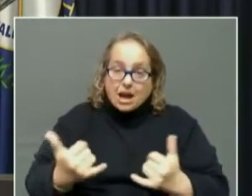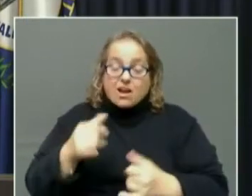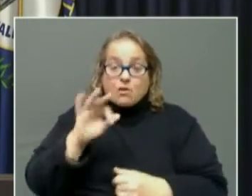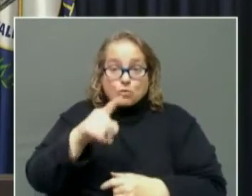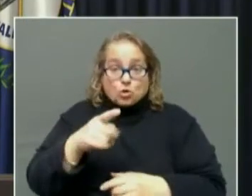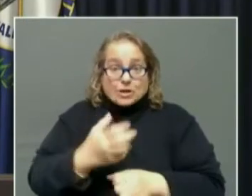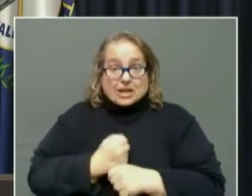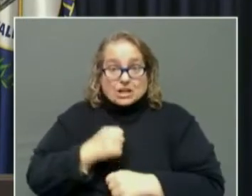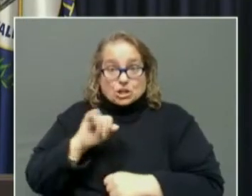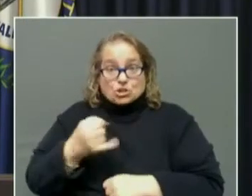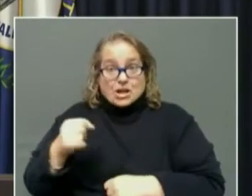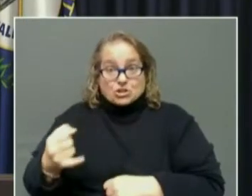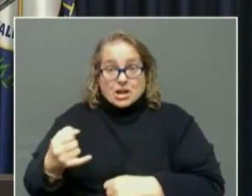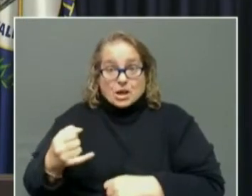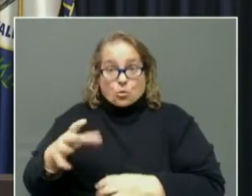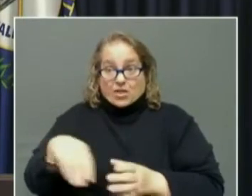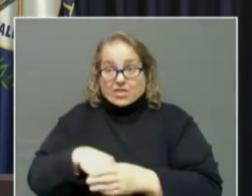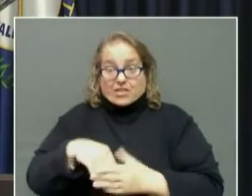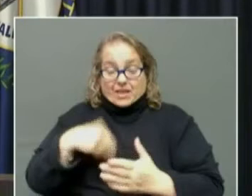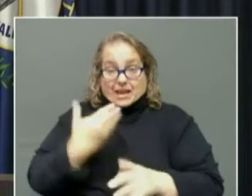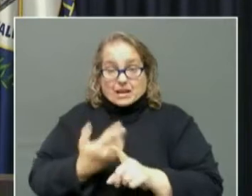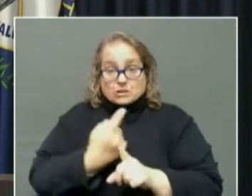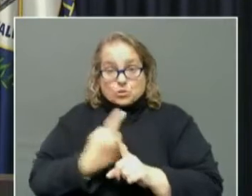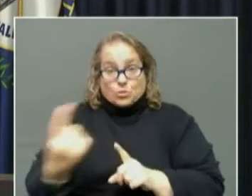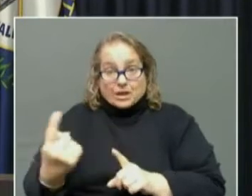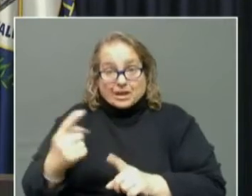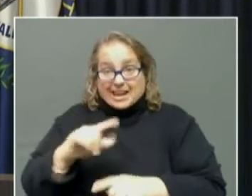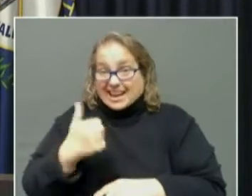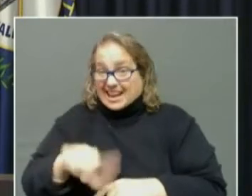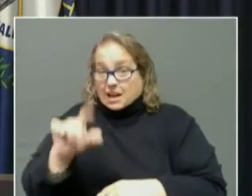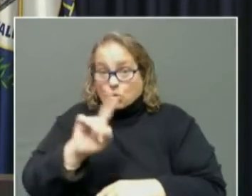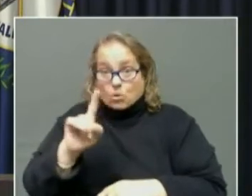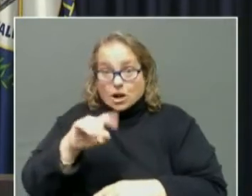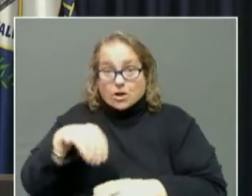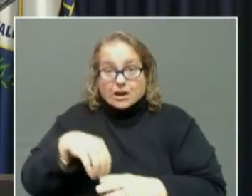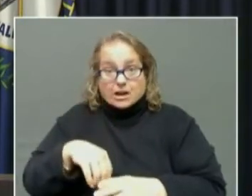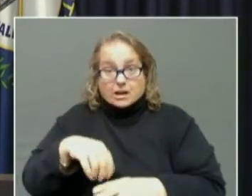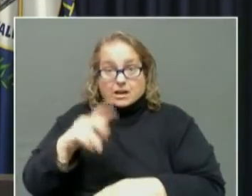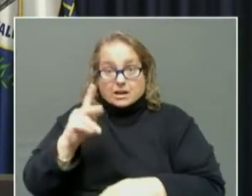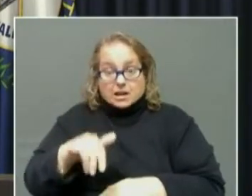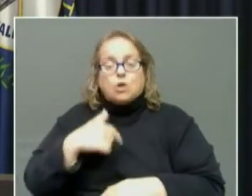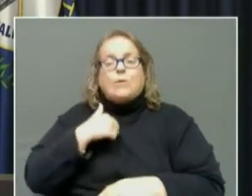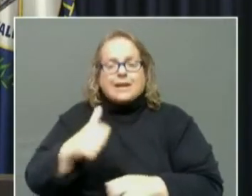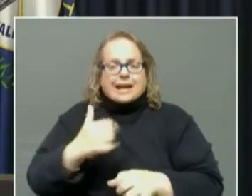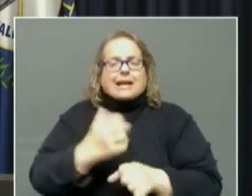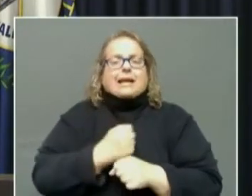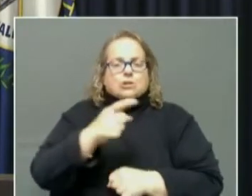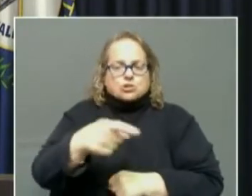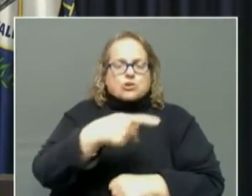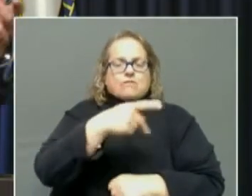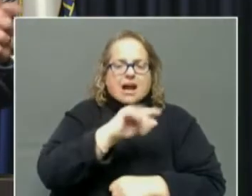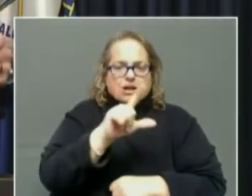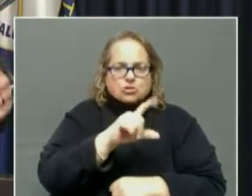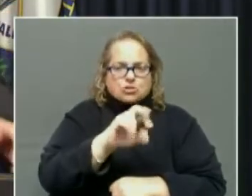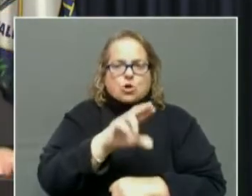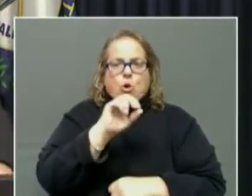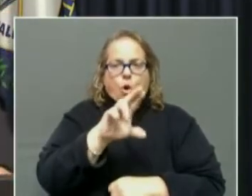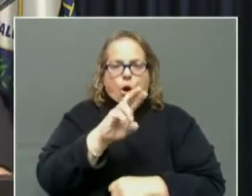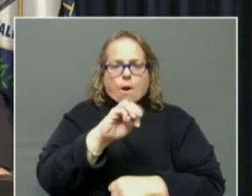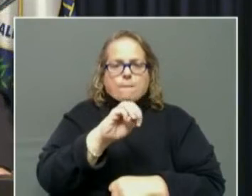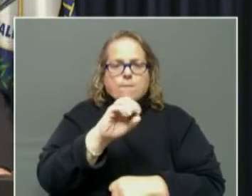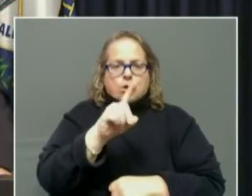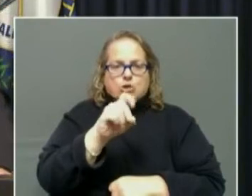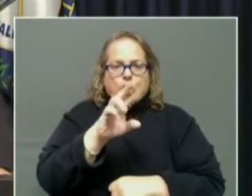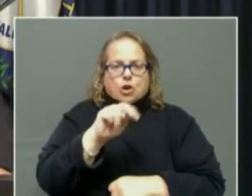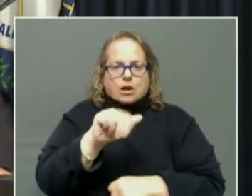in the next week anywhere in the Commonwealth, we can get you a Pfizer or Moderna. There's, Dr. Stack